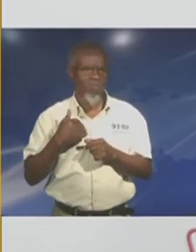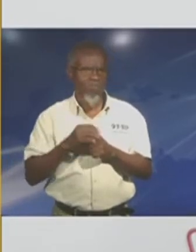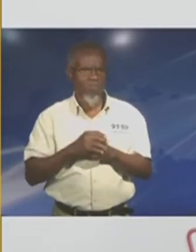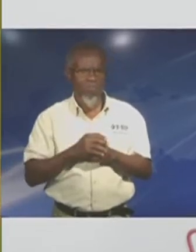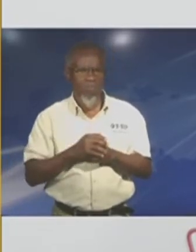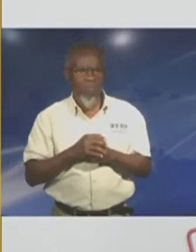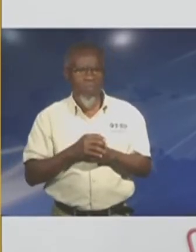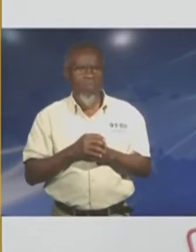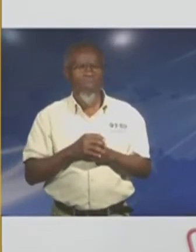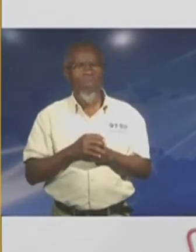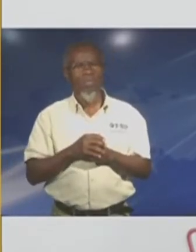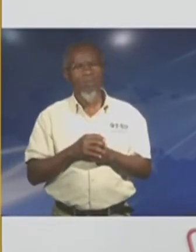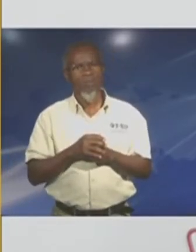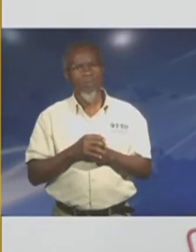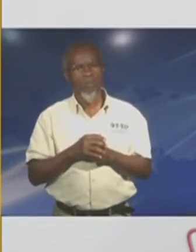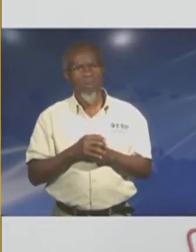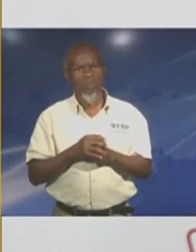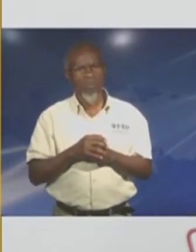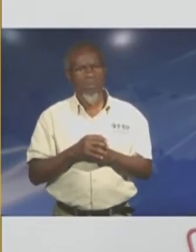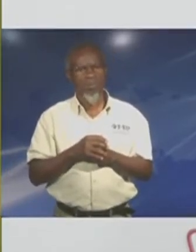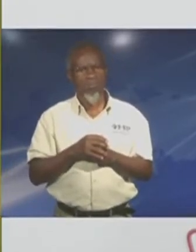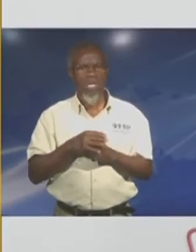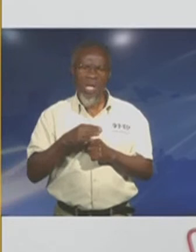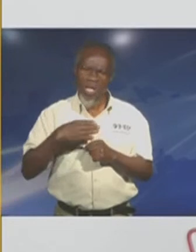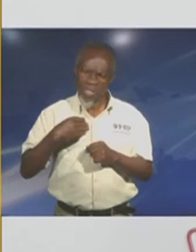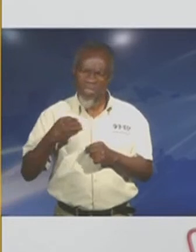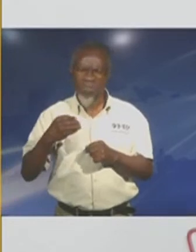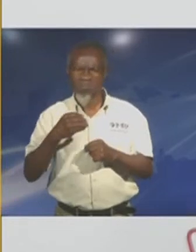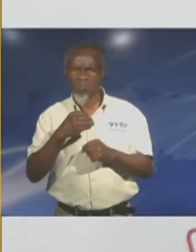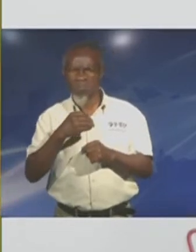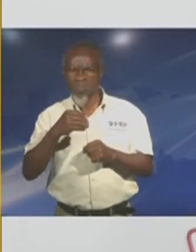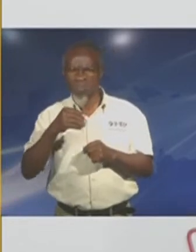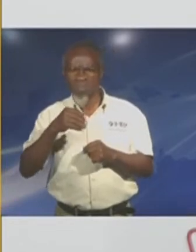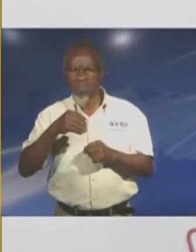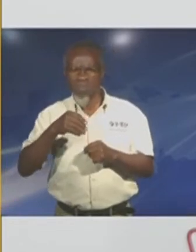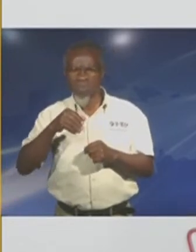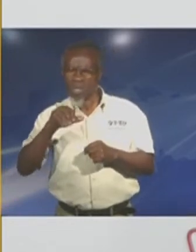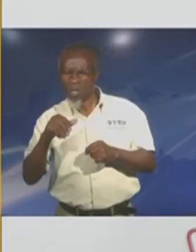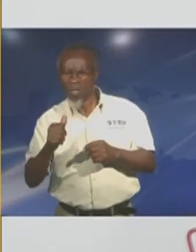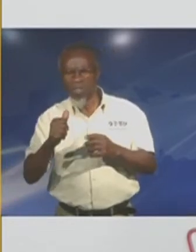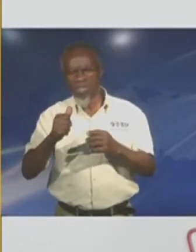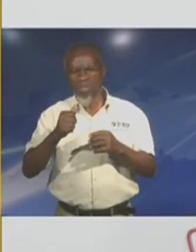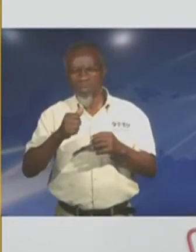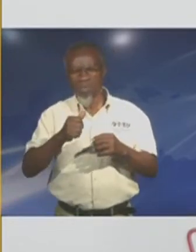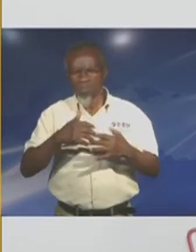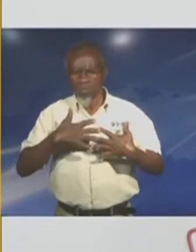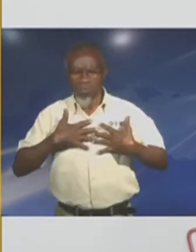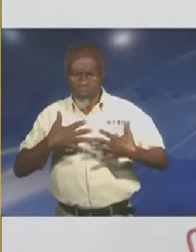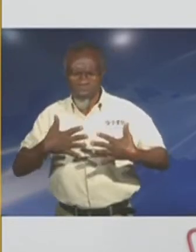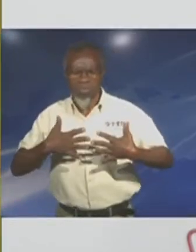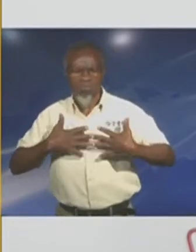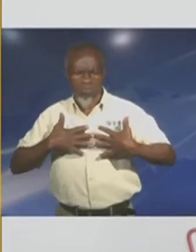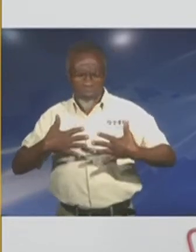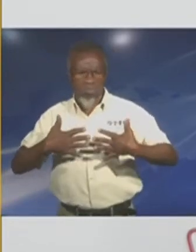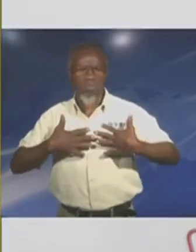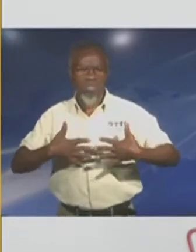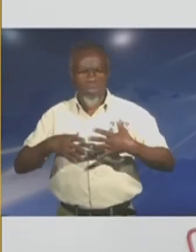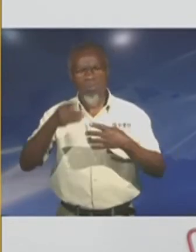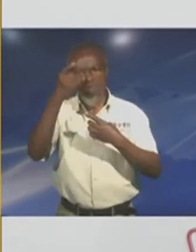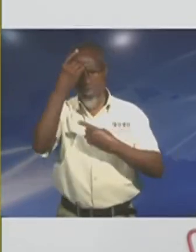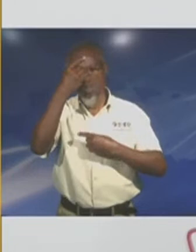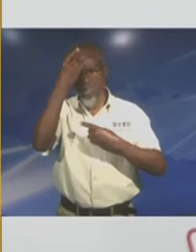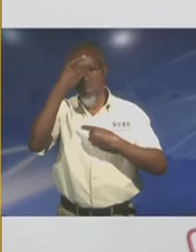else. And alongside that, we have some cases of things like respiratory syncytial virus, the things that normally circulate within a